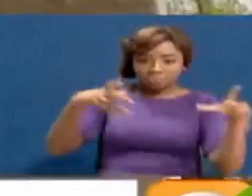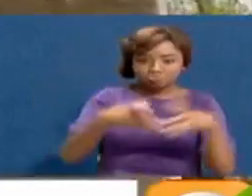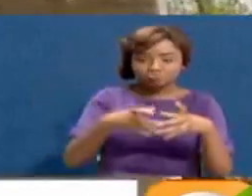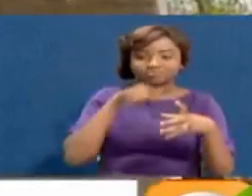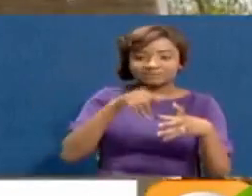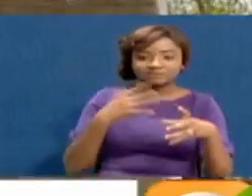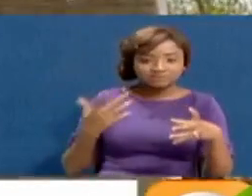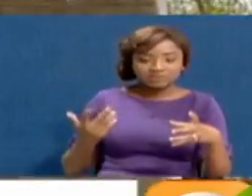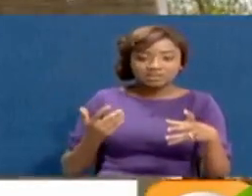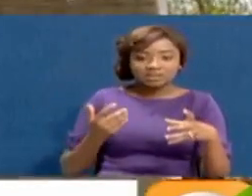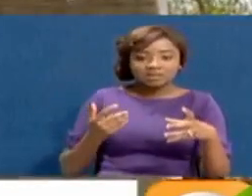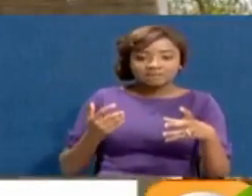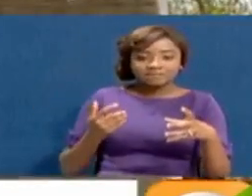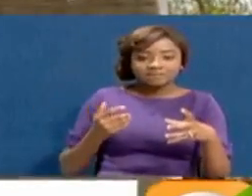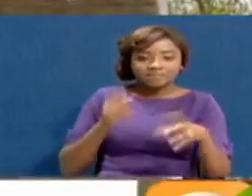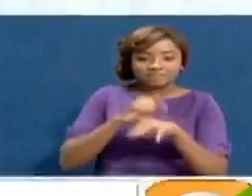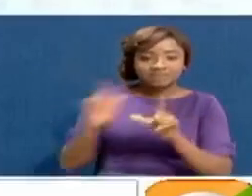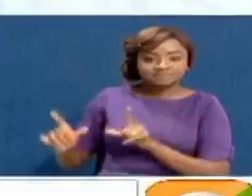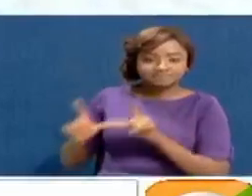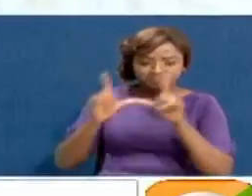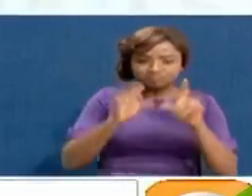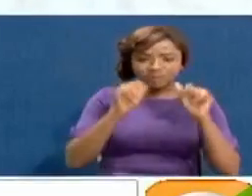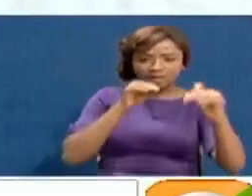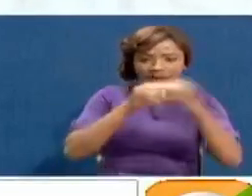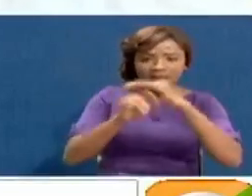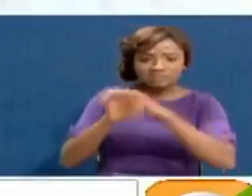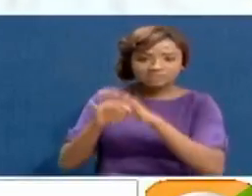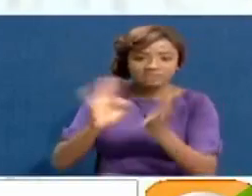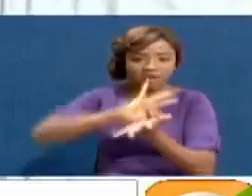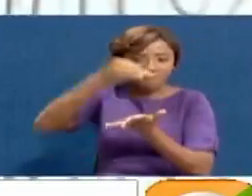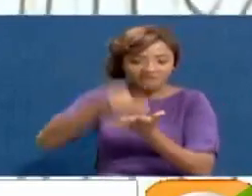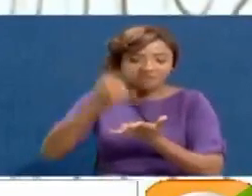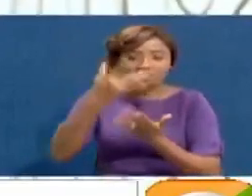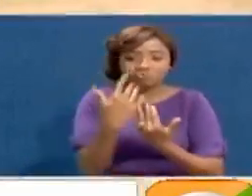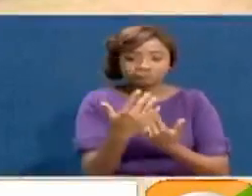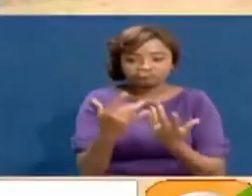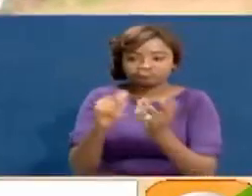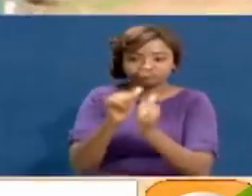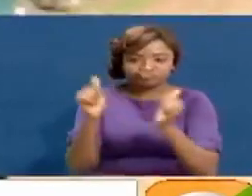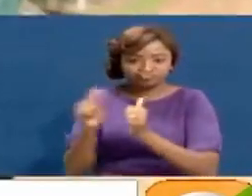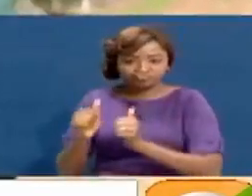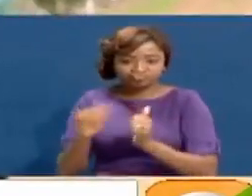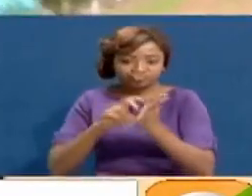a shot in the arm after it was accredited to access Green Climate Fund for onward lending